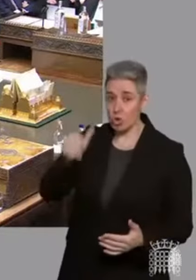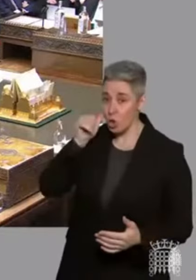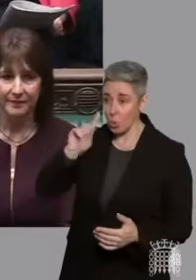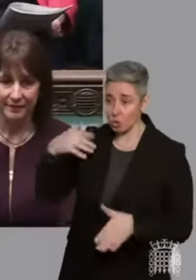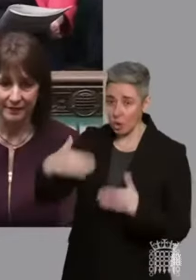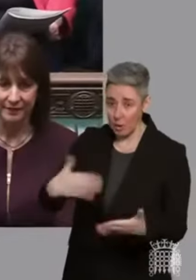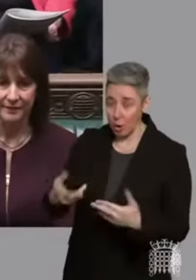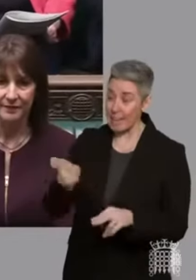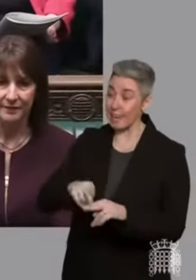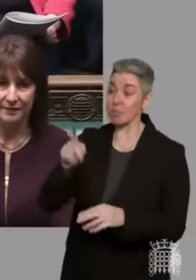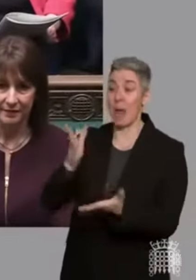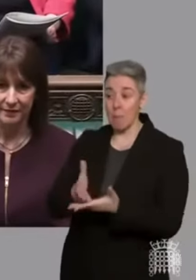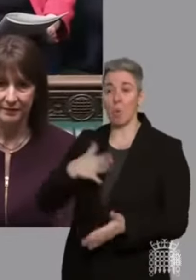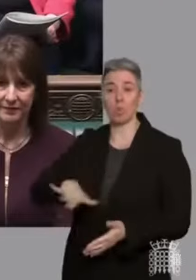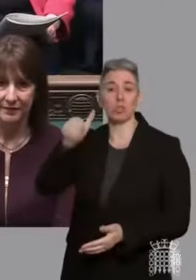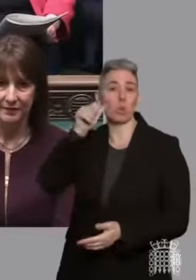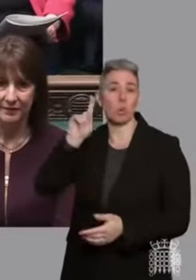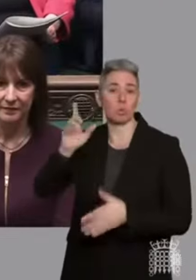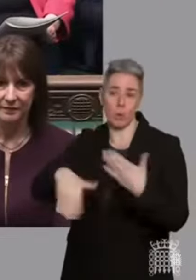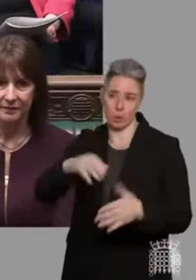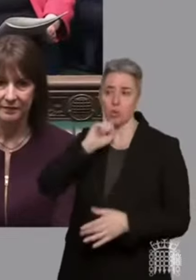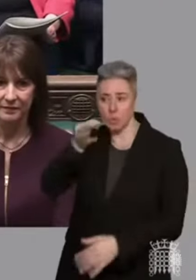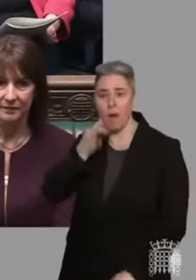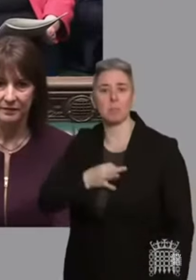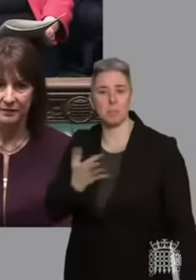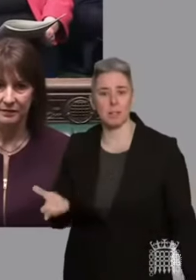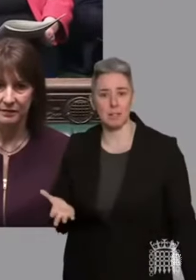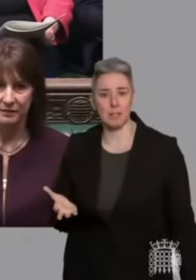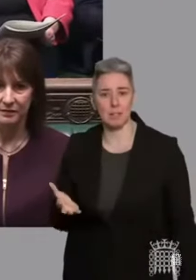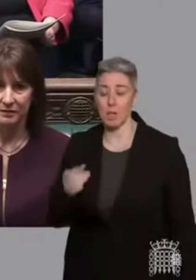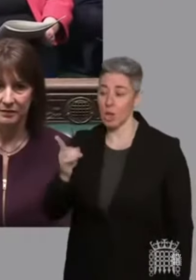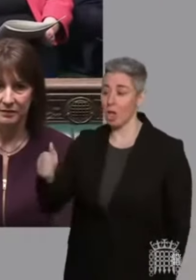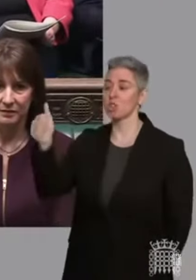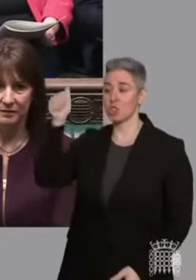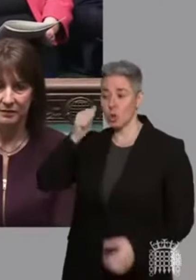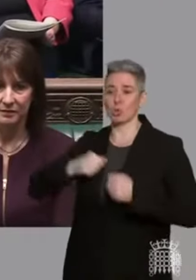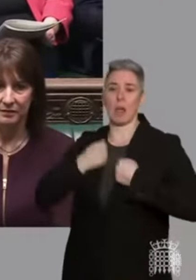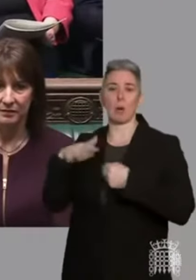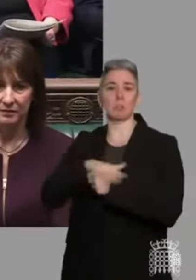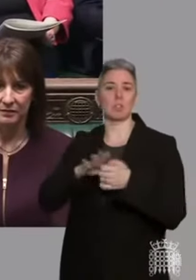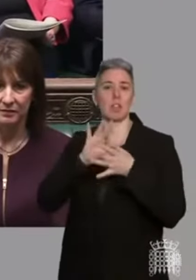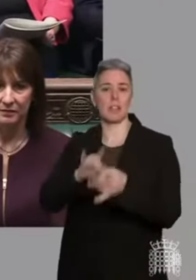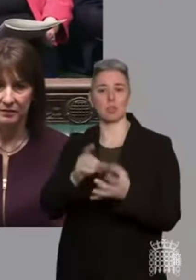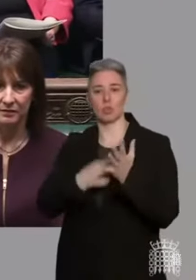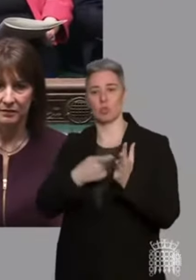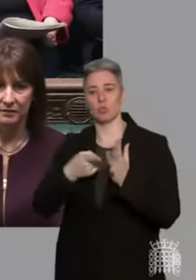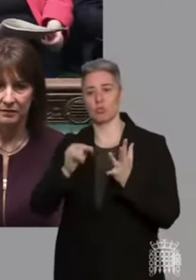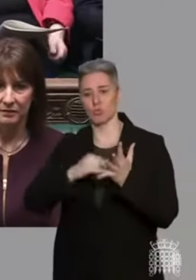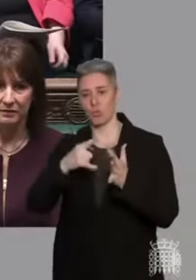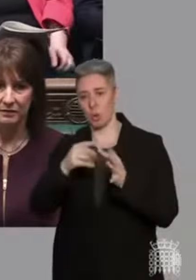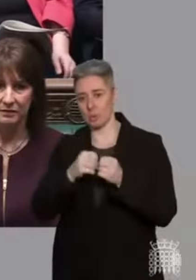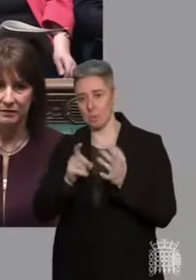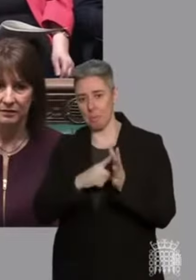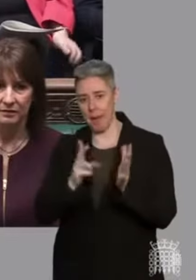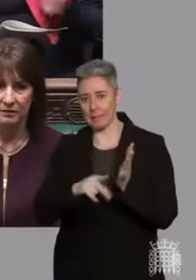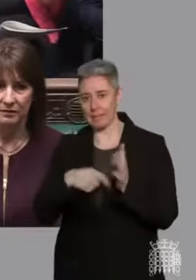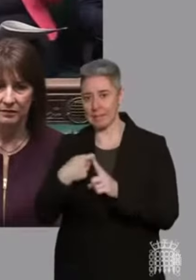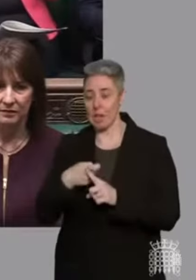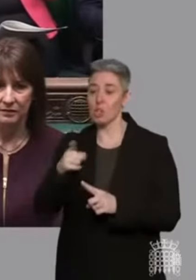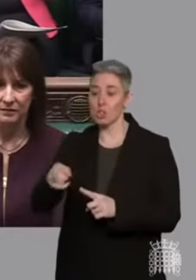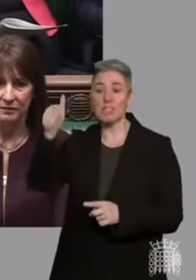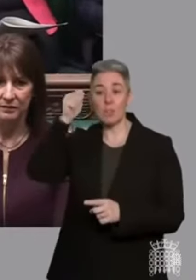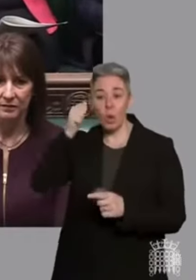She knows the position on Rosebank. She knows the court case that has meant that the licence has got to be reviewed. There's a process that's got to be gone through